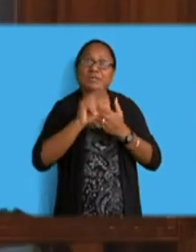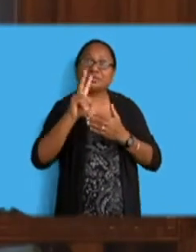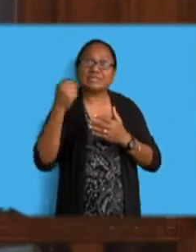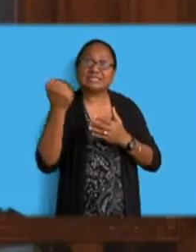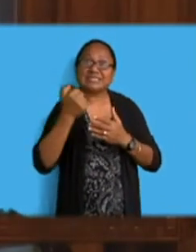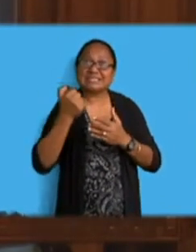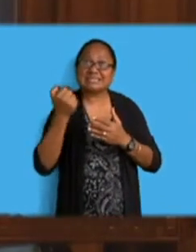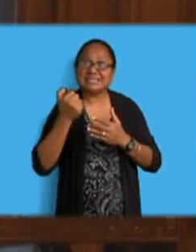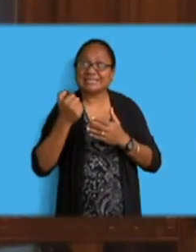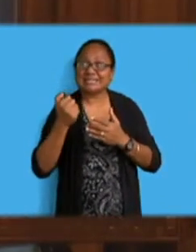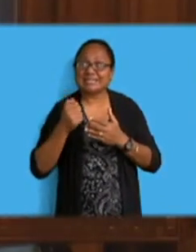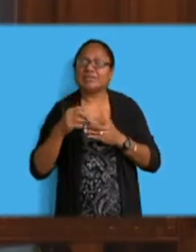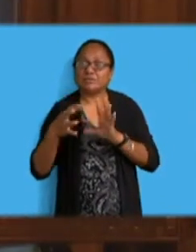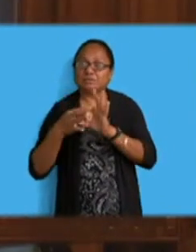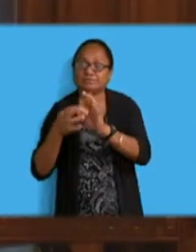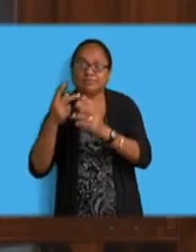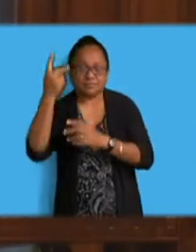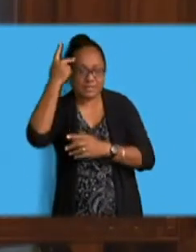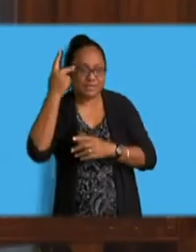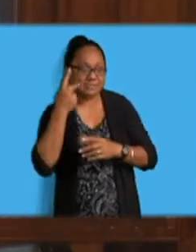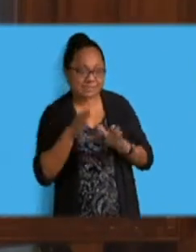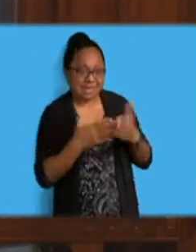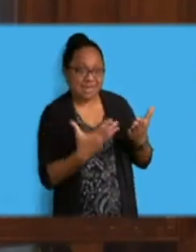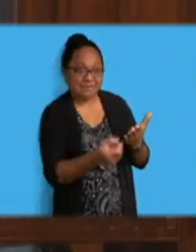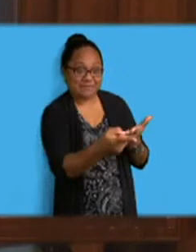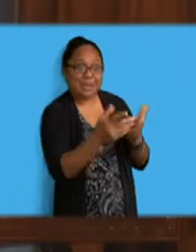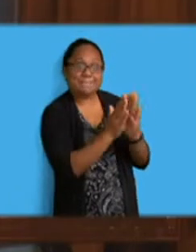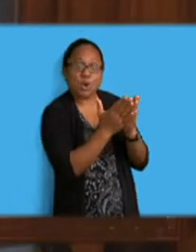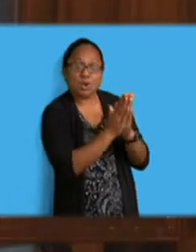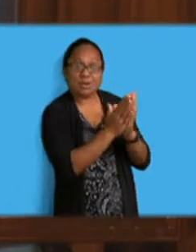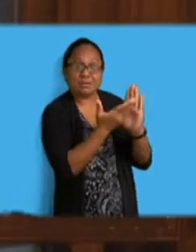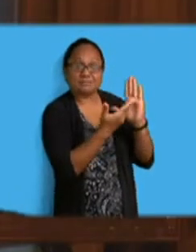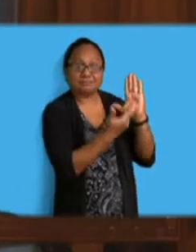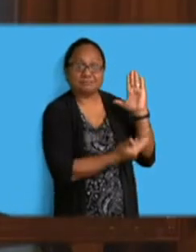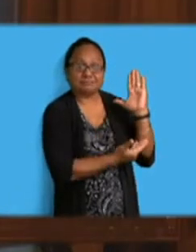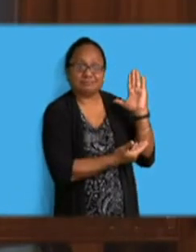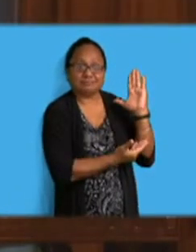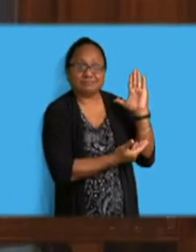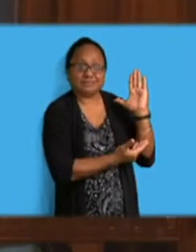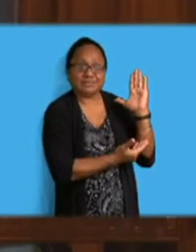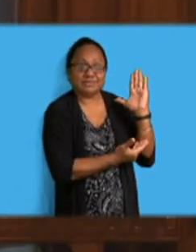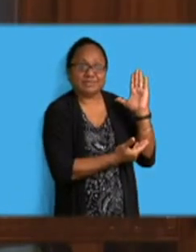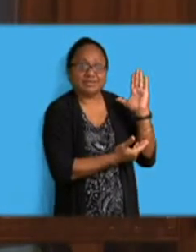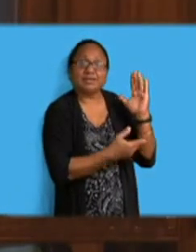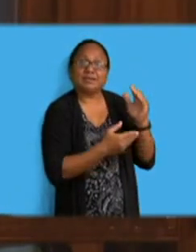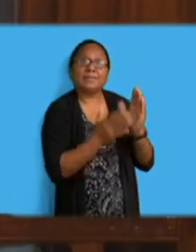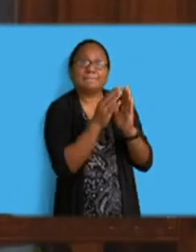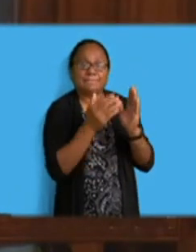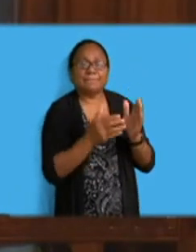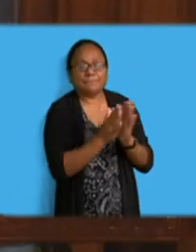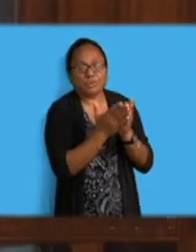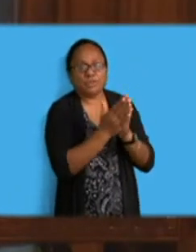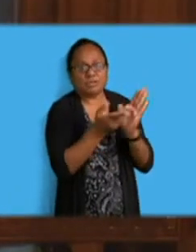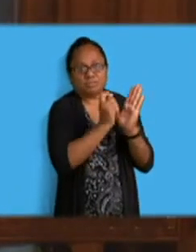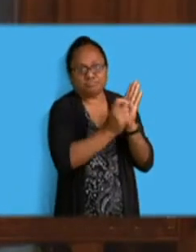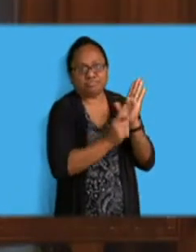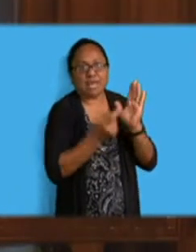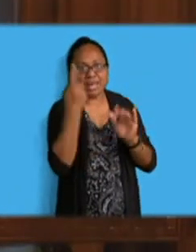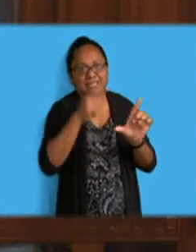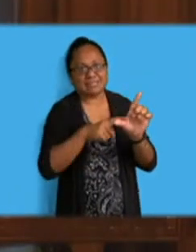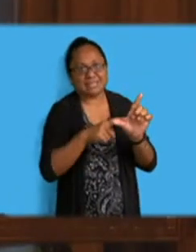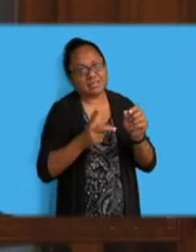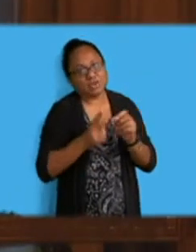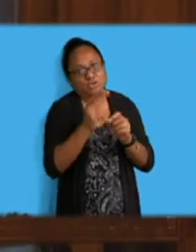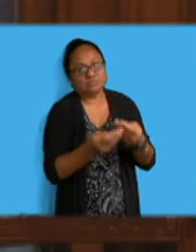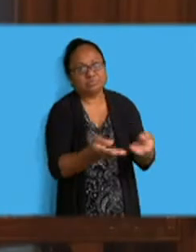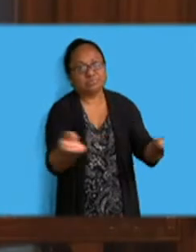Honorable Deputy Speaker, this is the detailed engagement framework, a booklet that we launched last year, which talks about